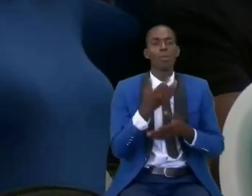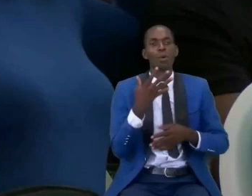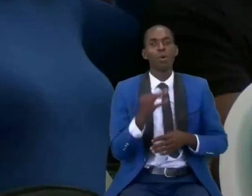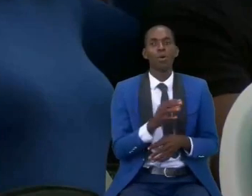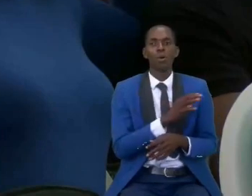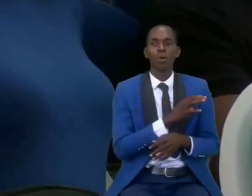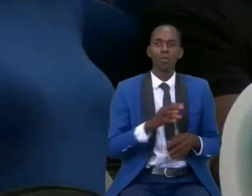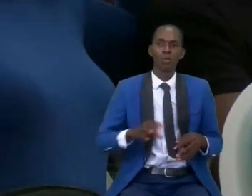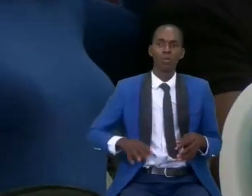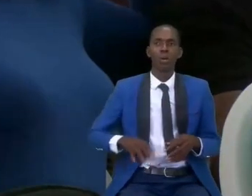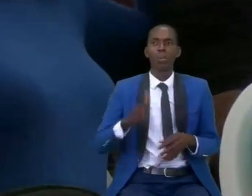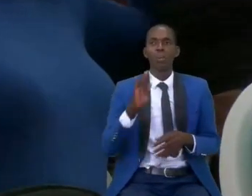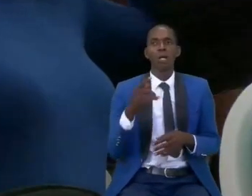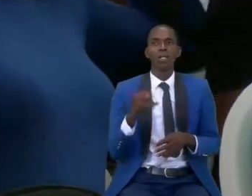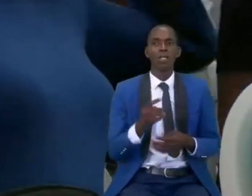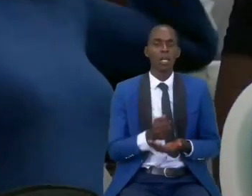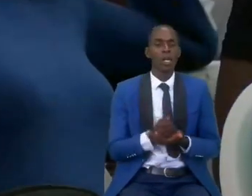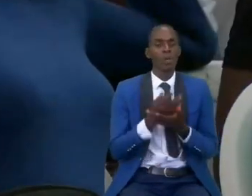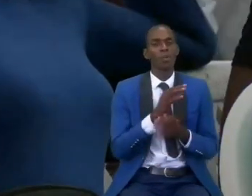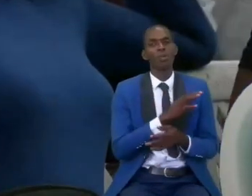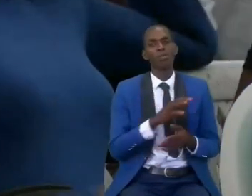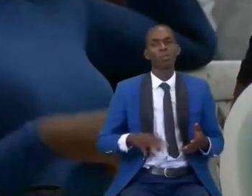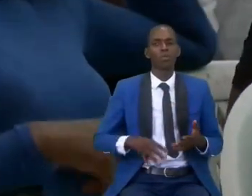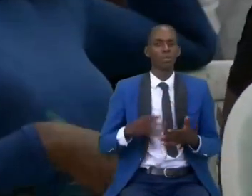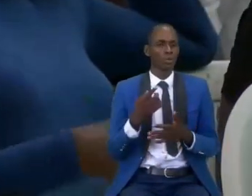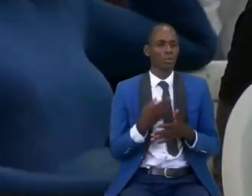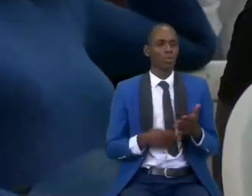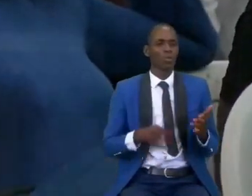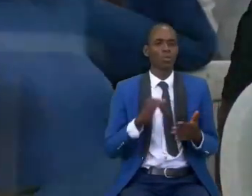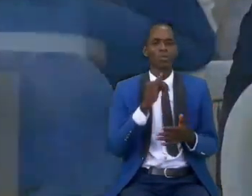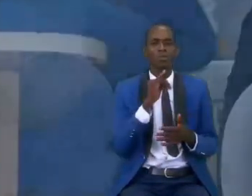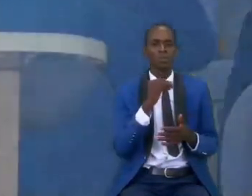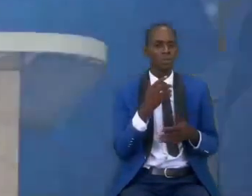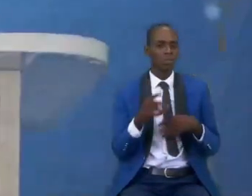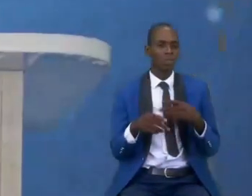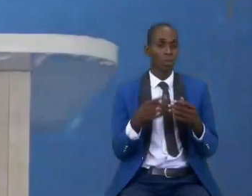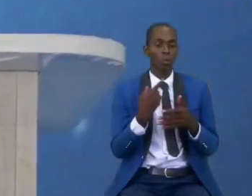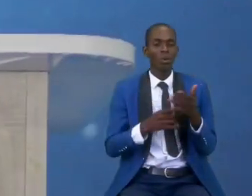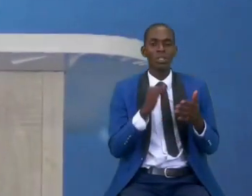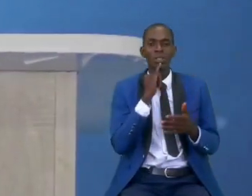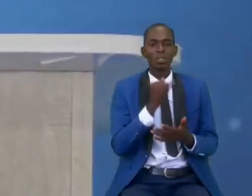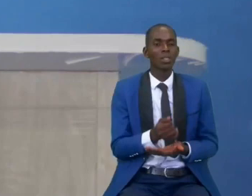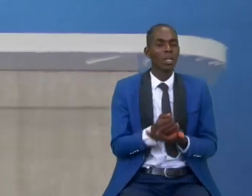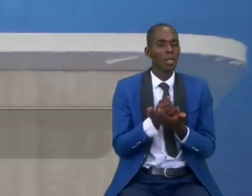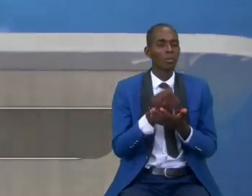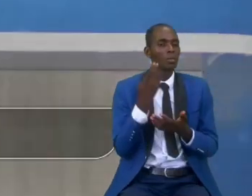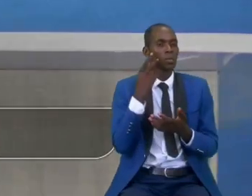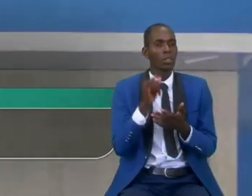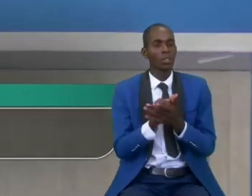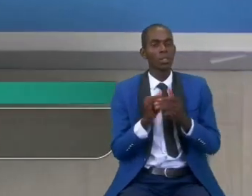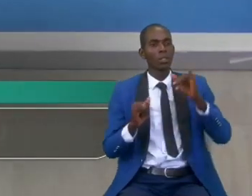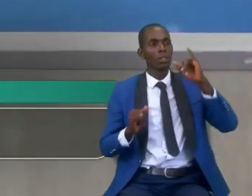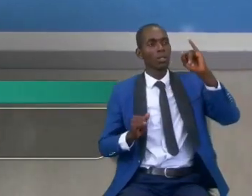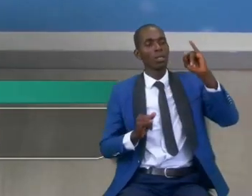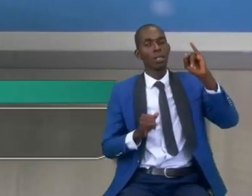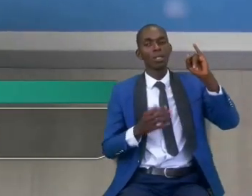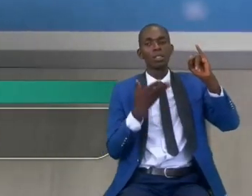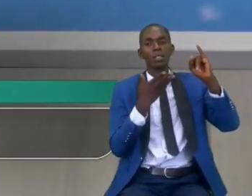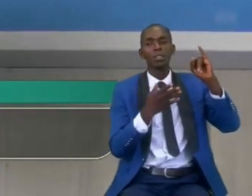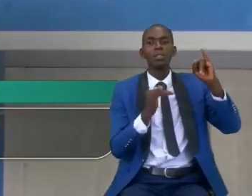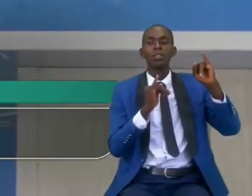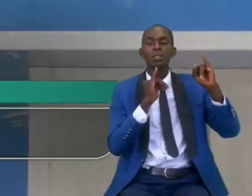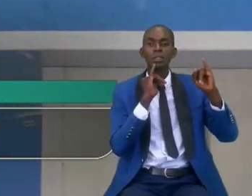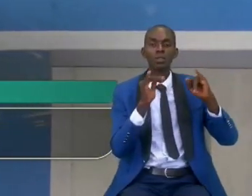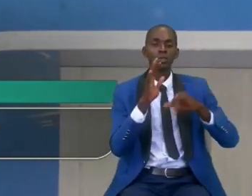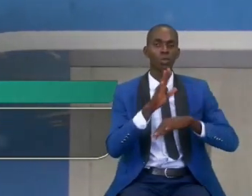intervention? There is imputation. Imputation means what you didn't have, the Lord